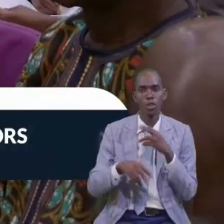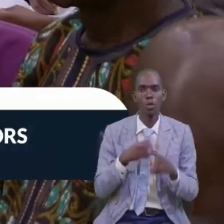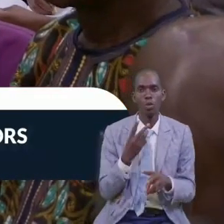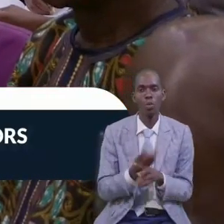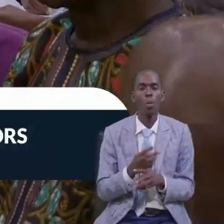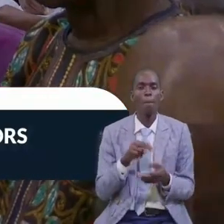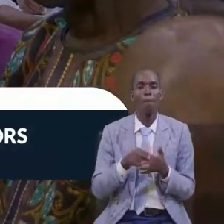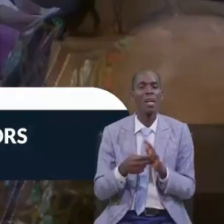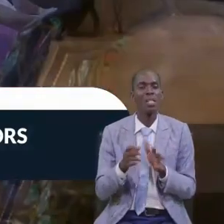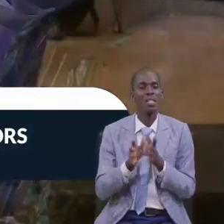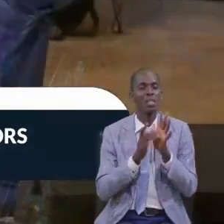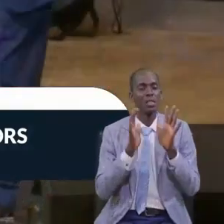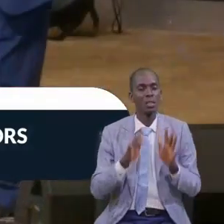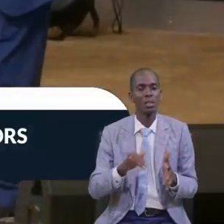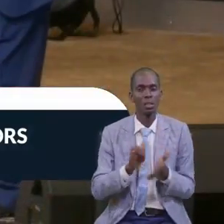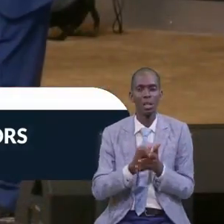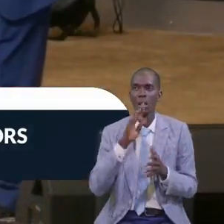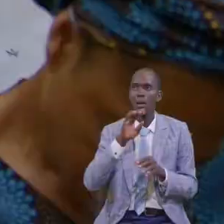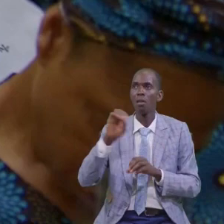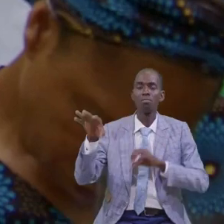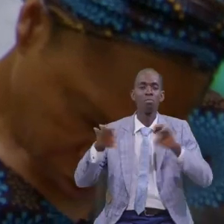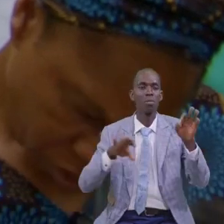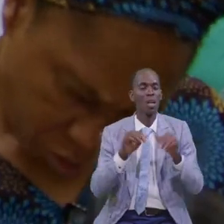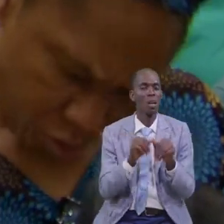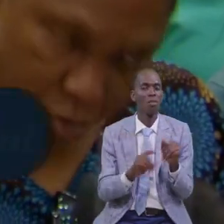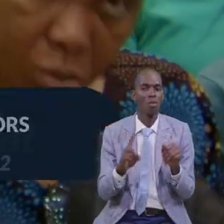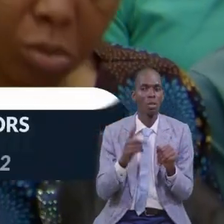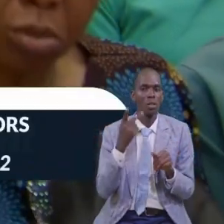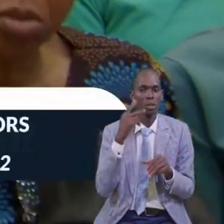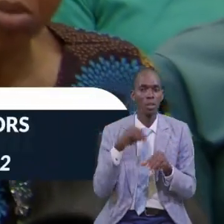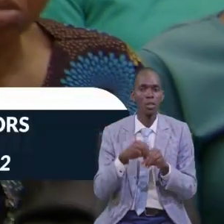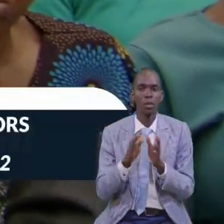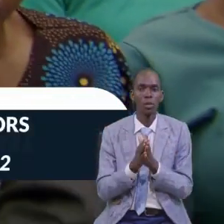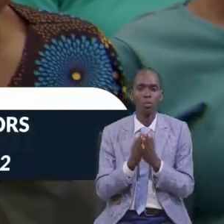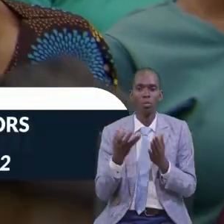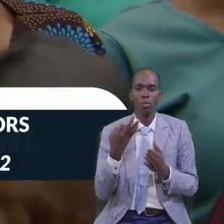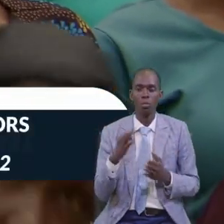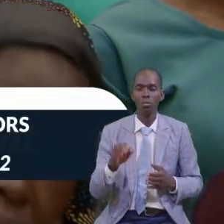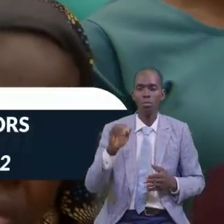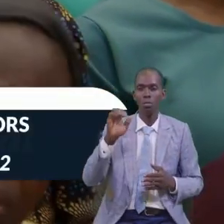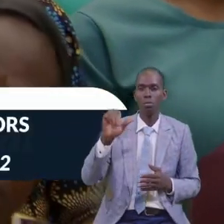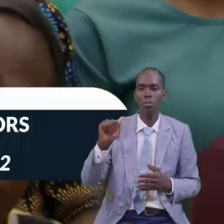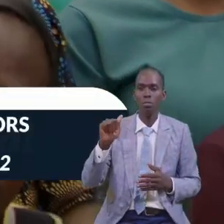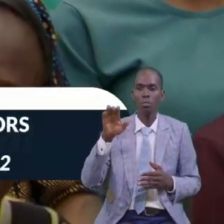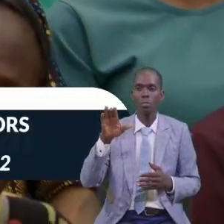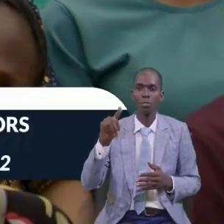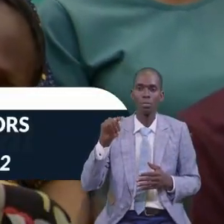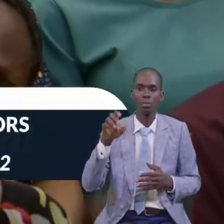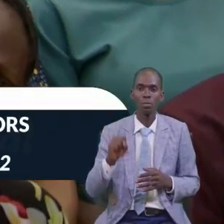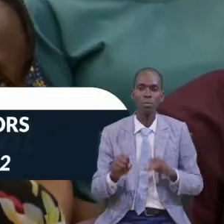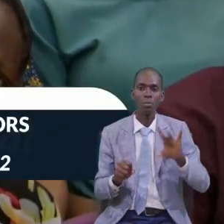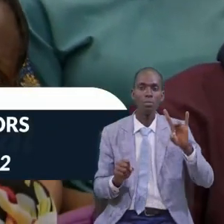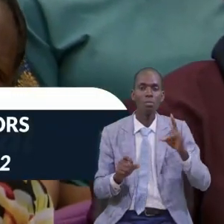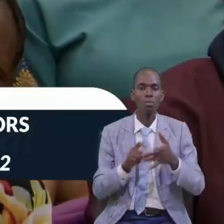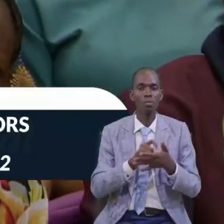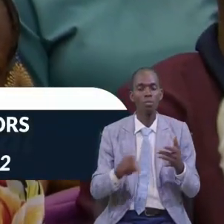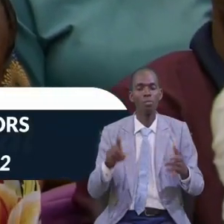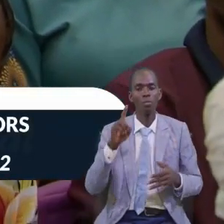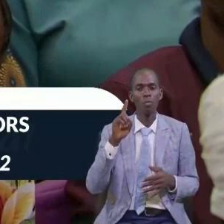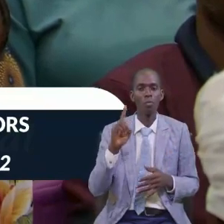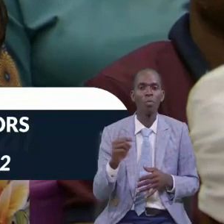Acts chapter 8. We're reading from verse 1. Acts chapter 8 from verse 1. And Saul